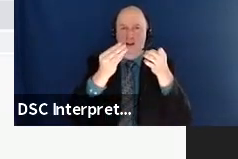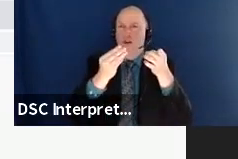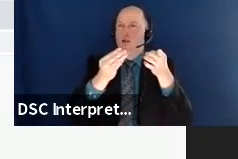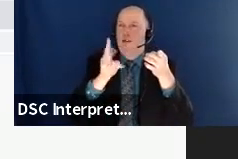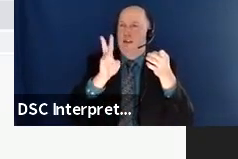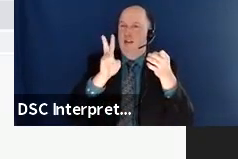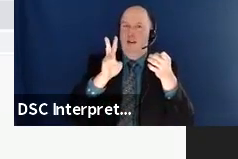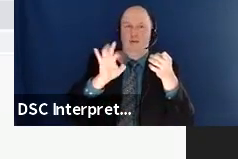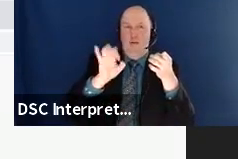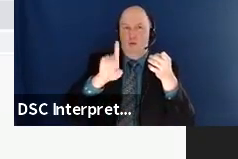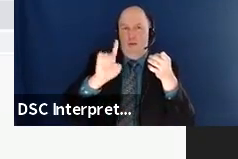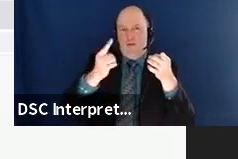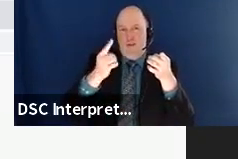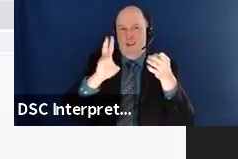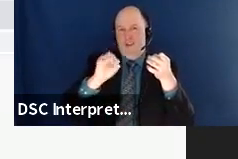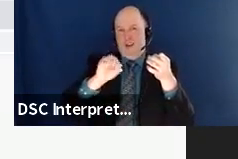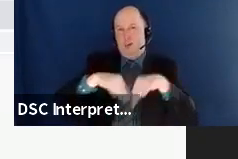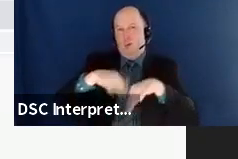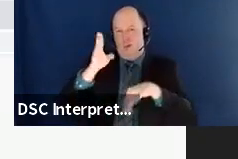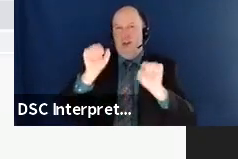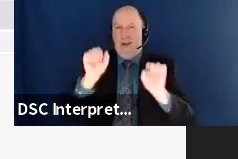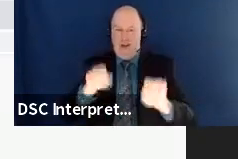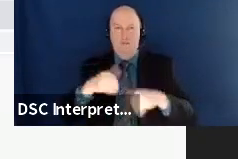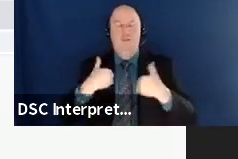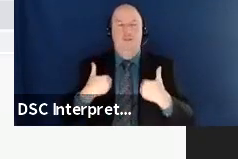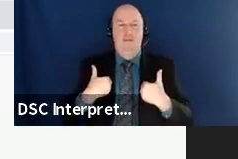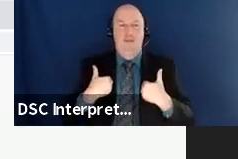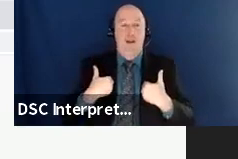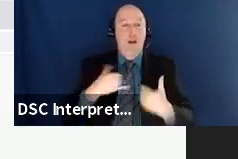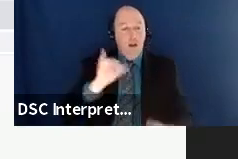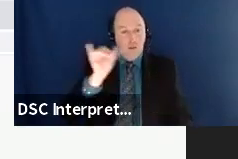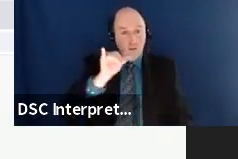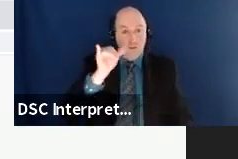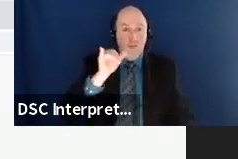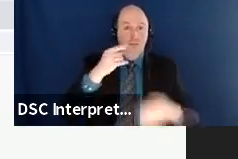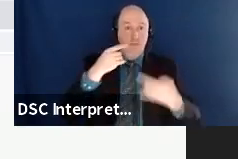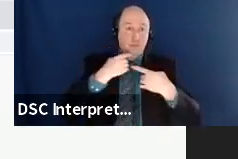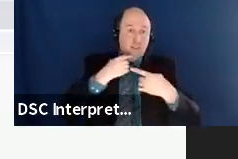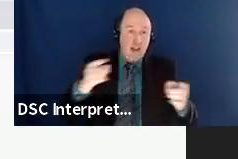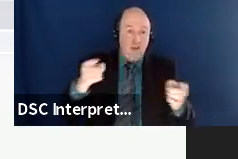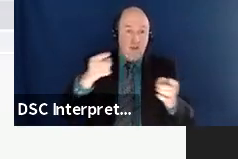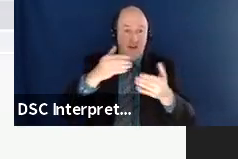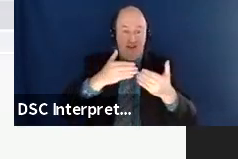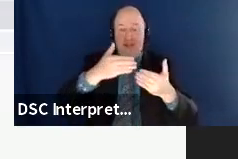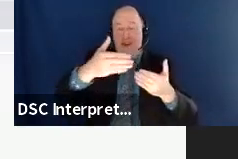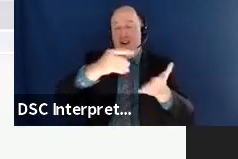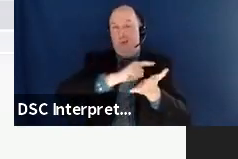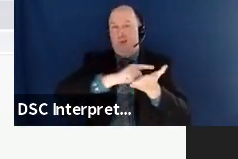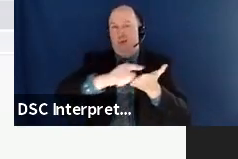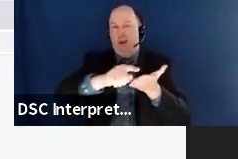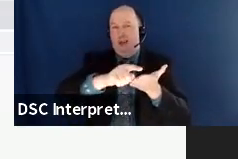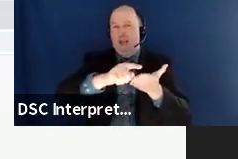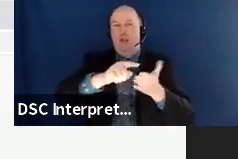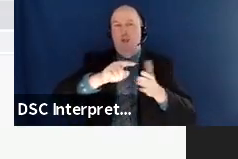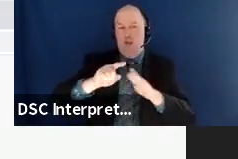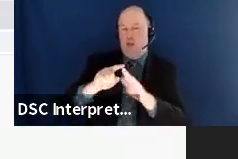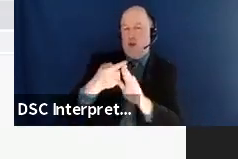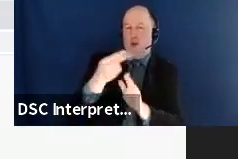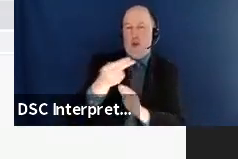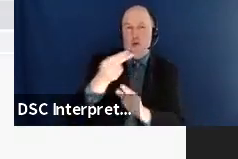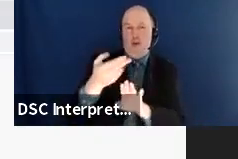vaccine. But as we have announced, scheduling for the next week generally opens on the Thursday